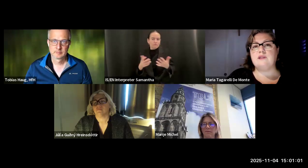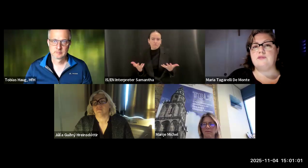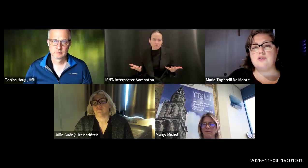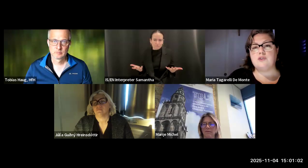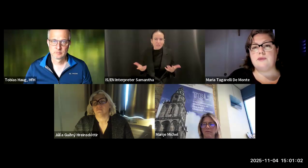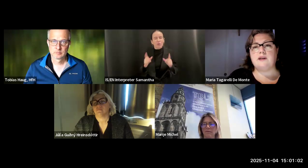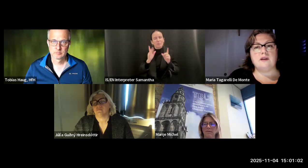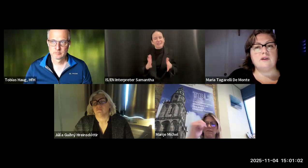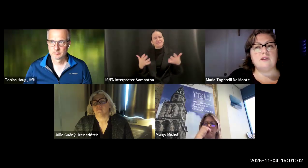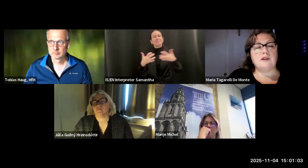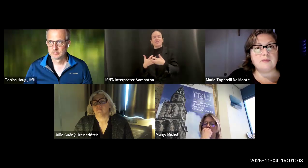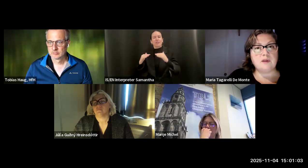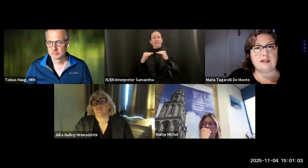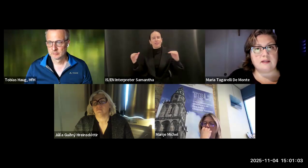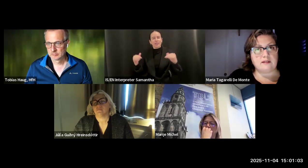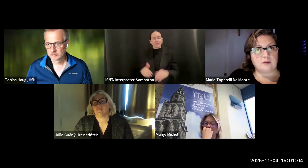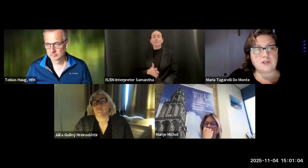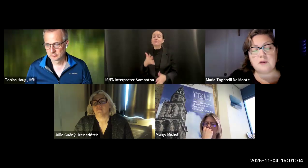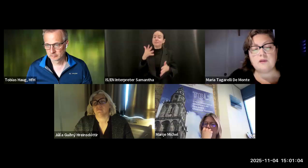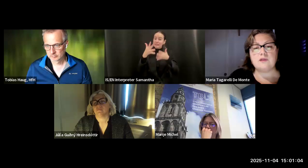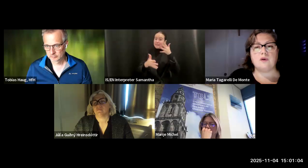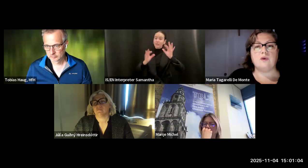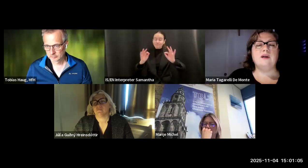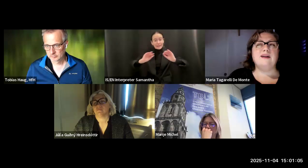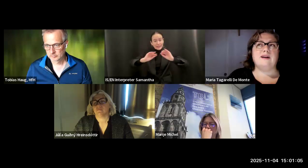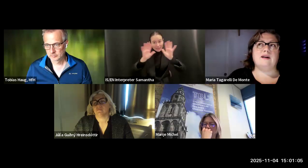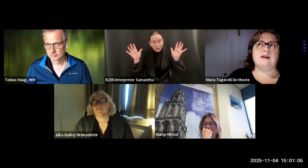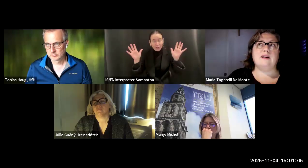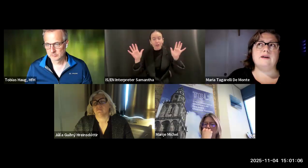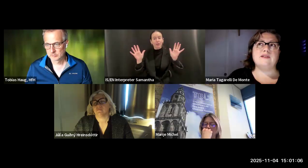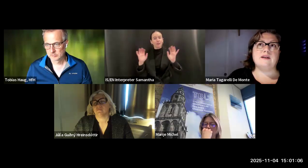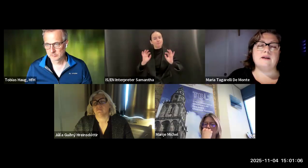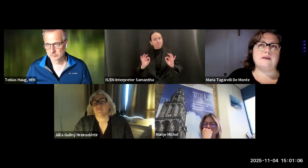signs used in the video should be clearly visible and distinguishable. So